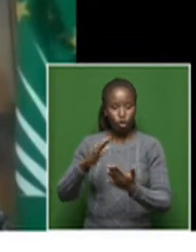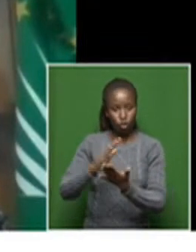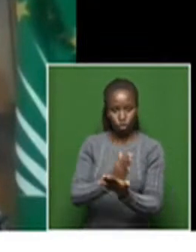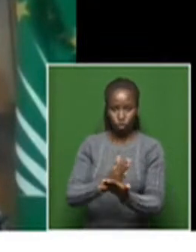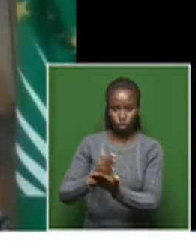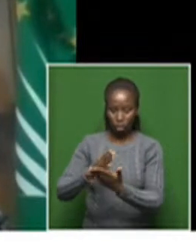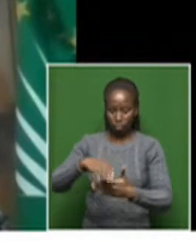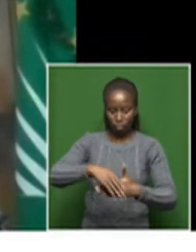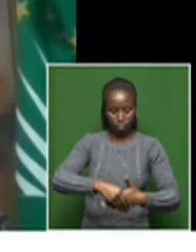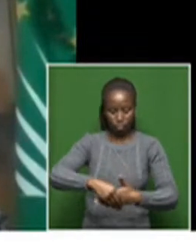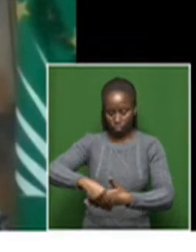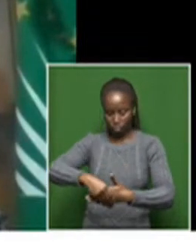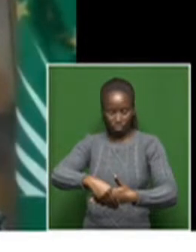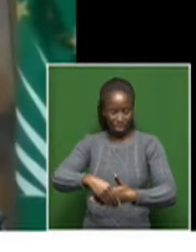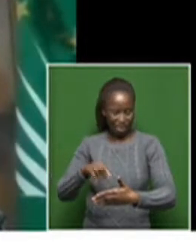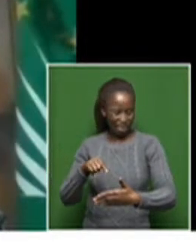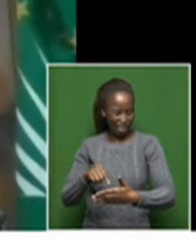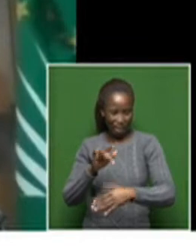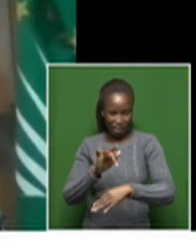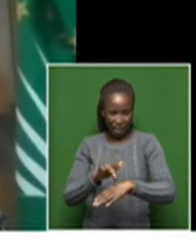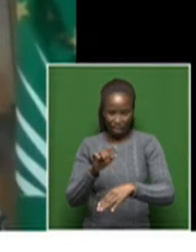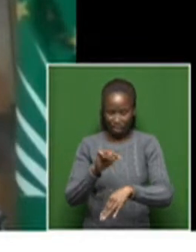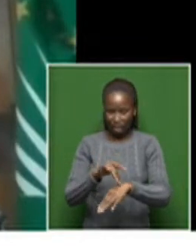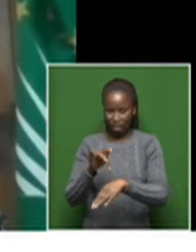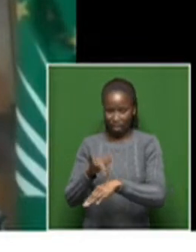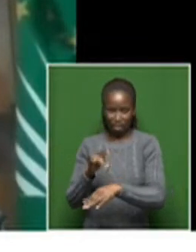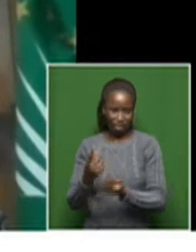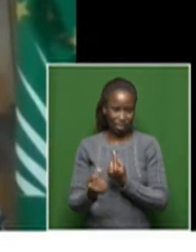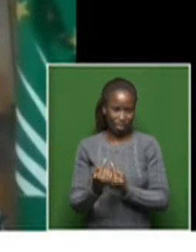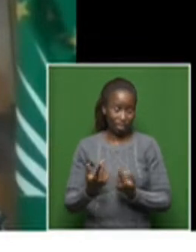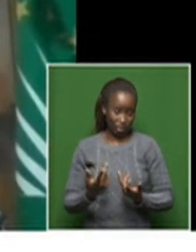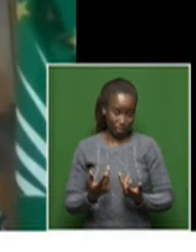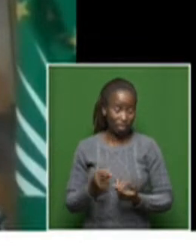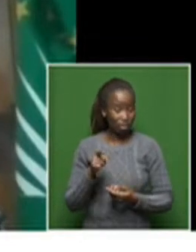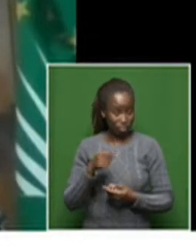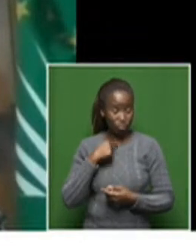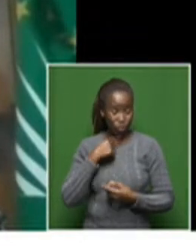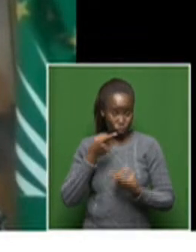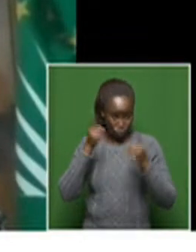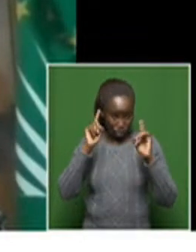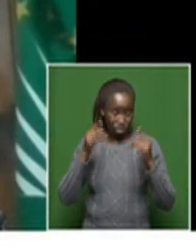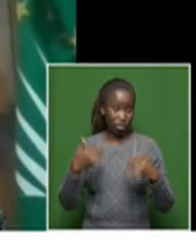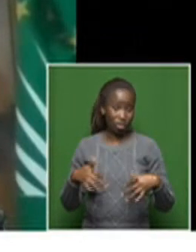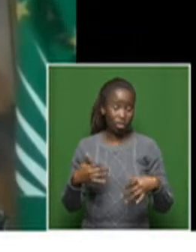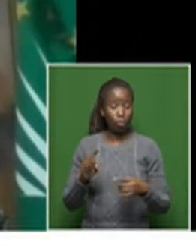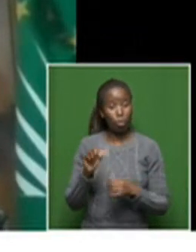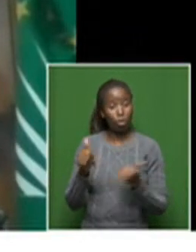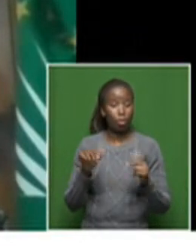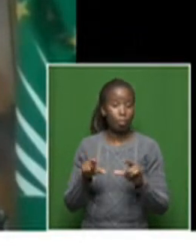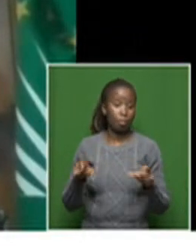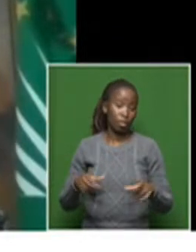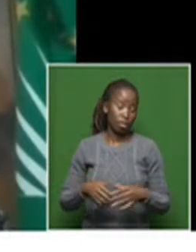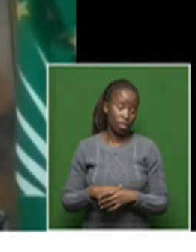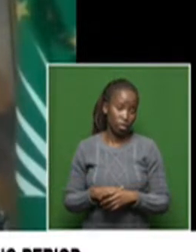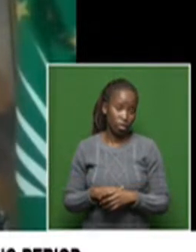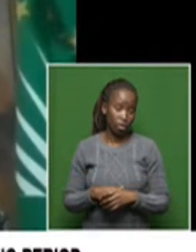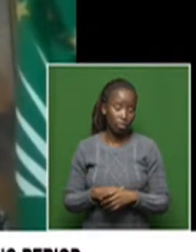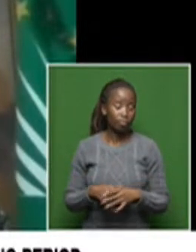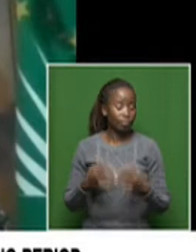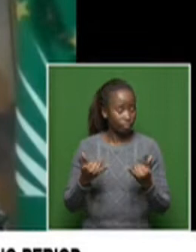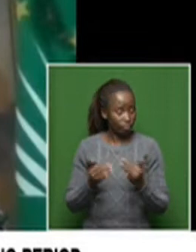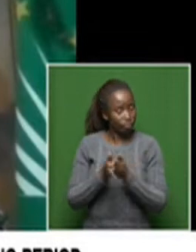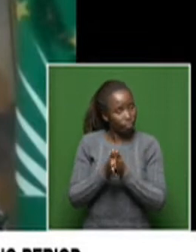in your hands from one hand to the other. And that's putting a risk to other people. So we are appealing to